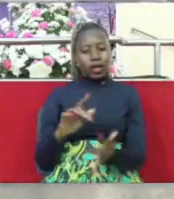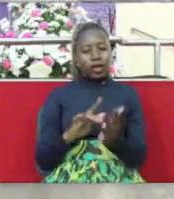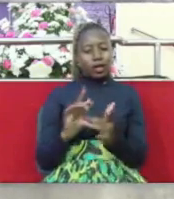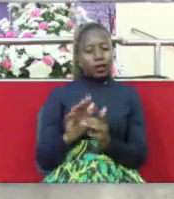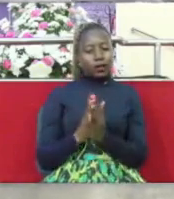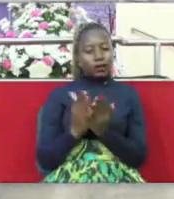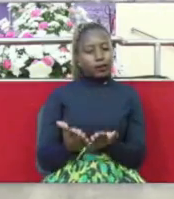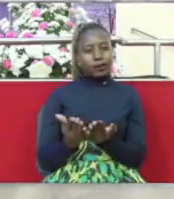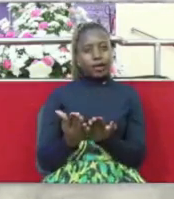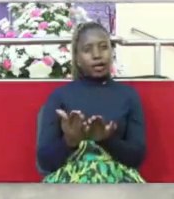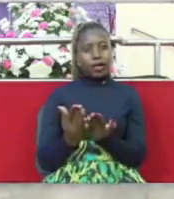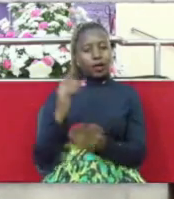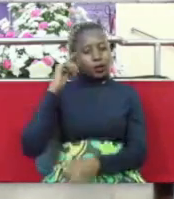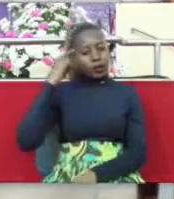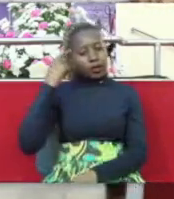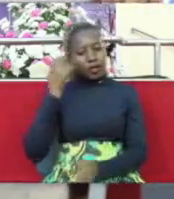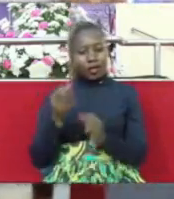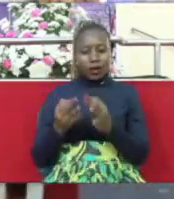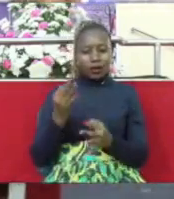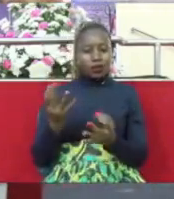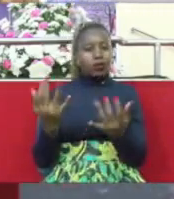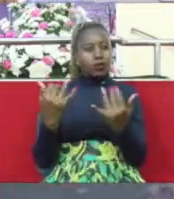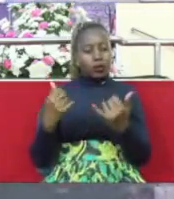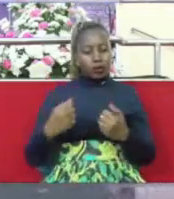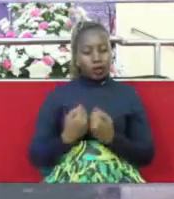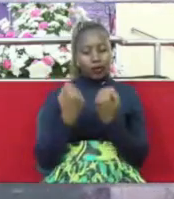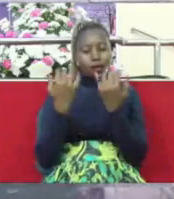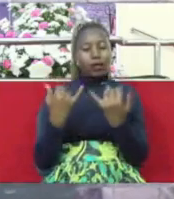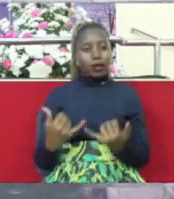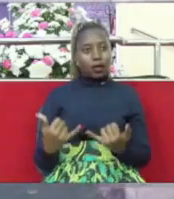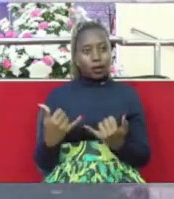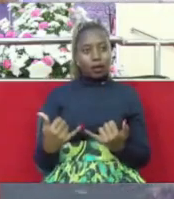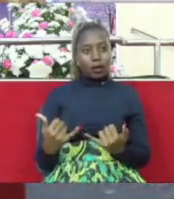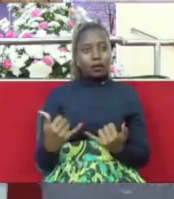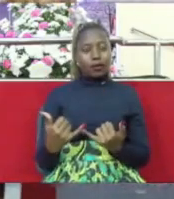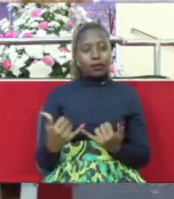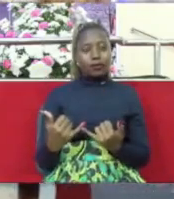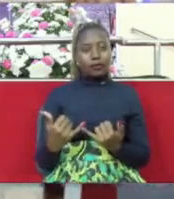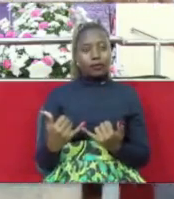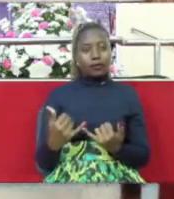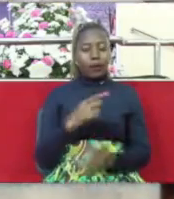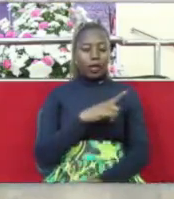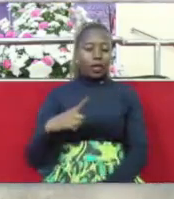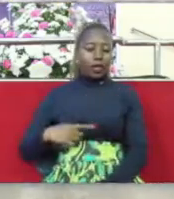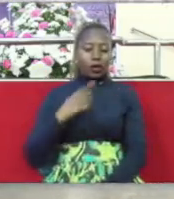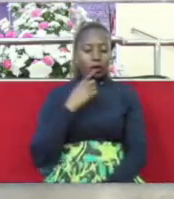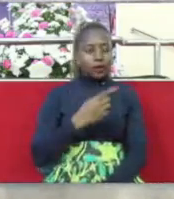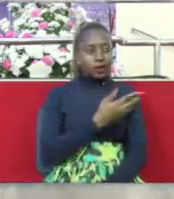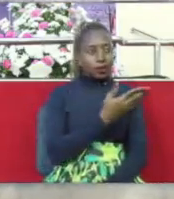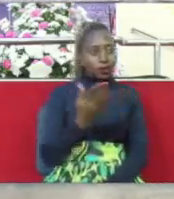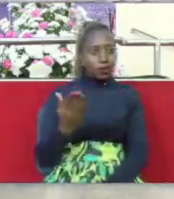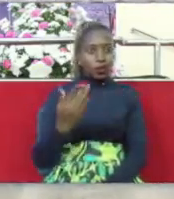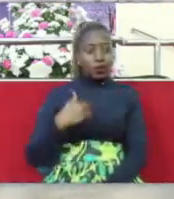in the current dispensation, nikaangalia ile tafsiri ka jambo na nikafikiria kama ingekuwa ni wakati huu, that the Lord tells you, I am giving you my